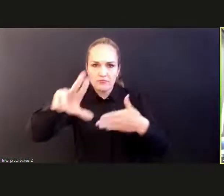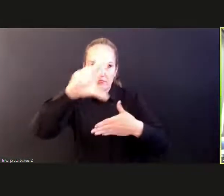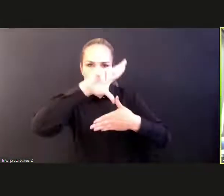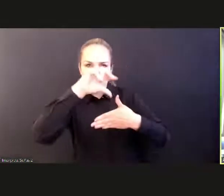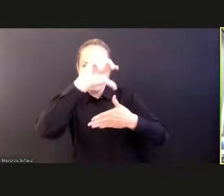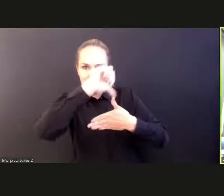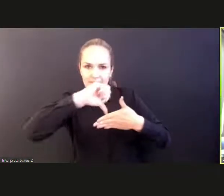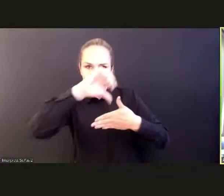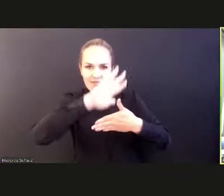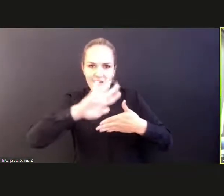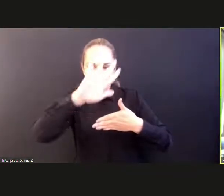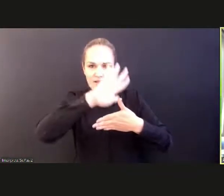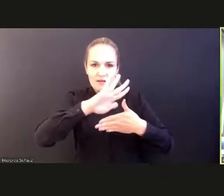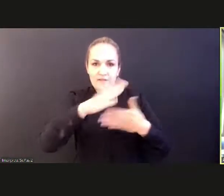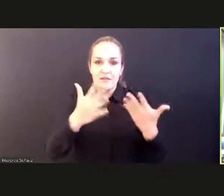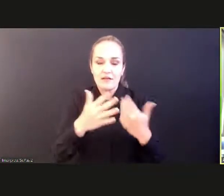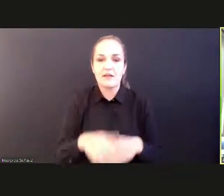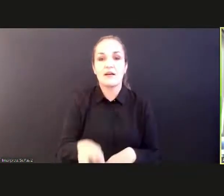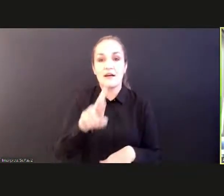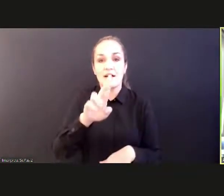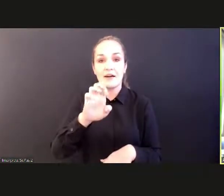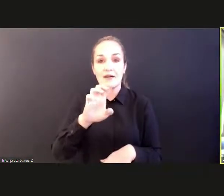also been important.